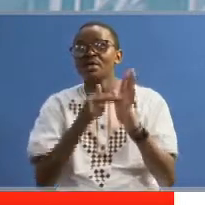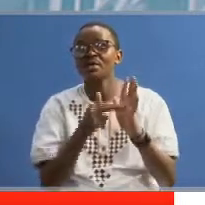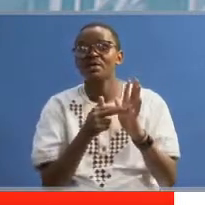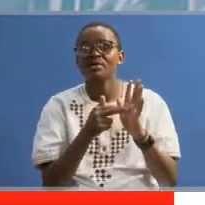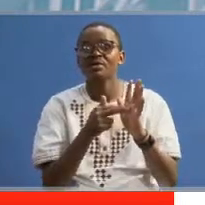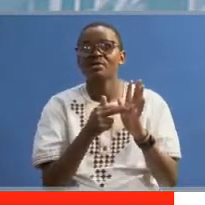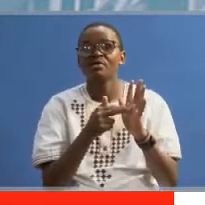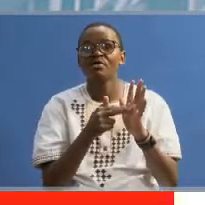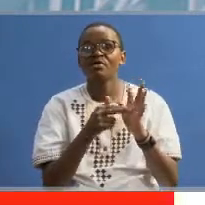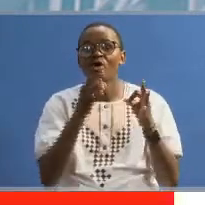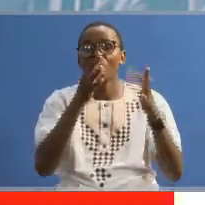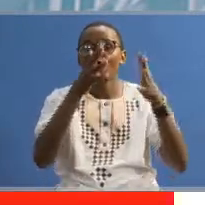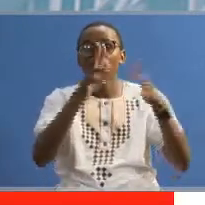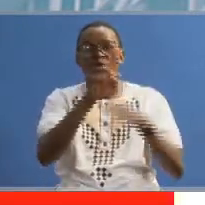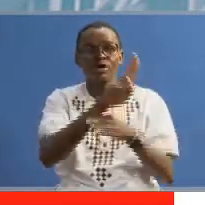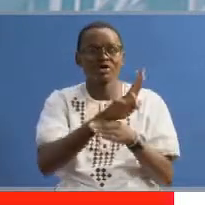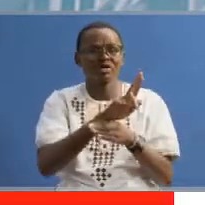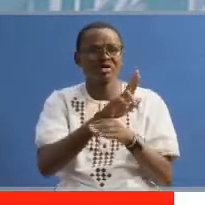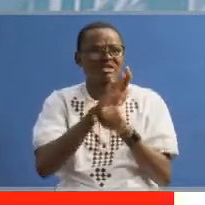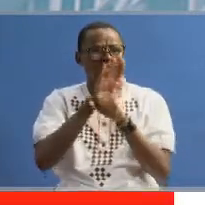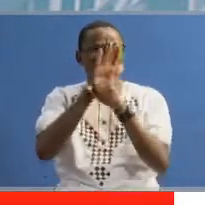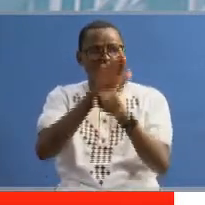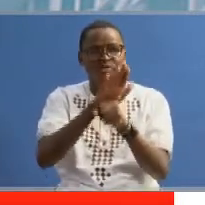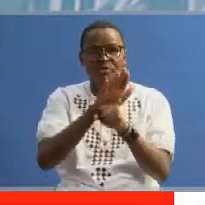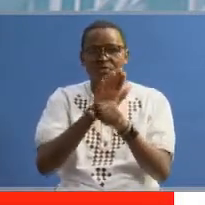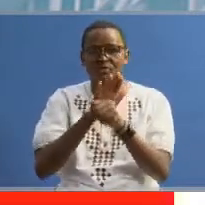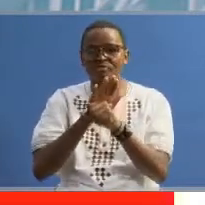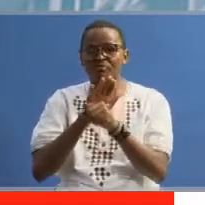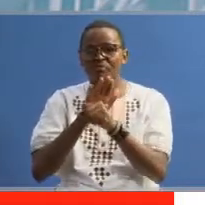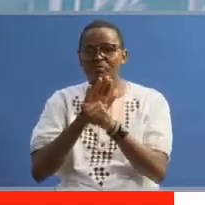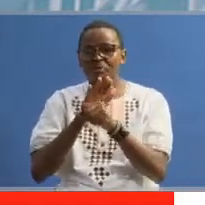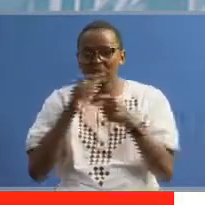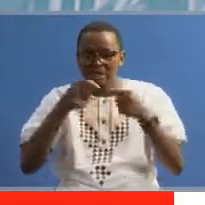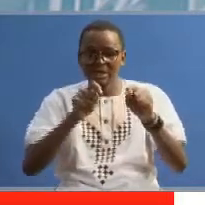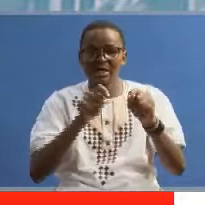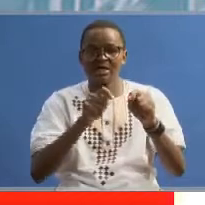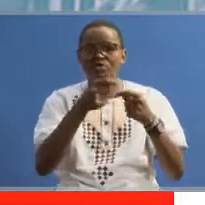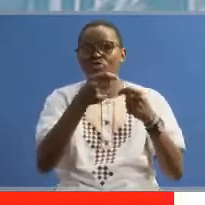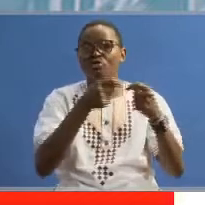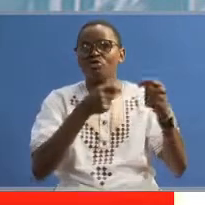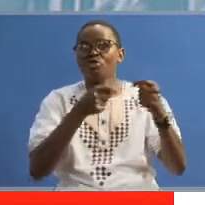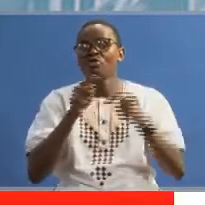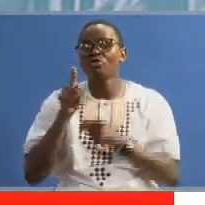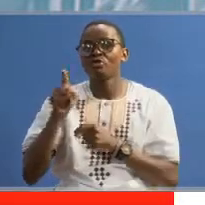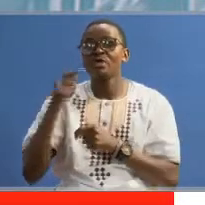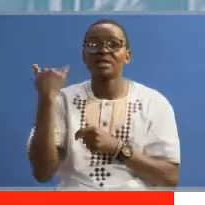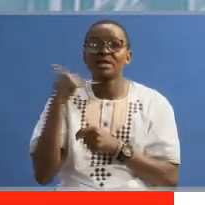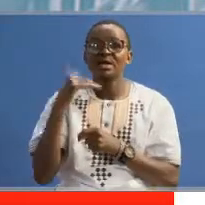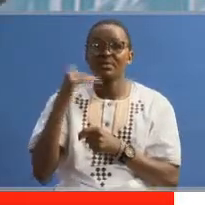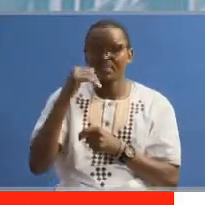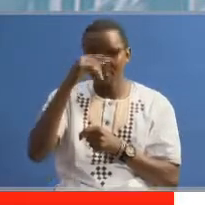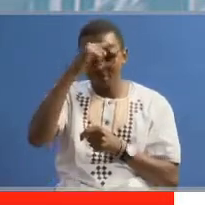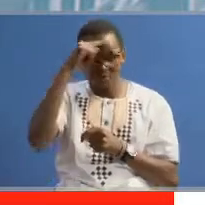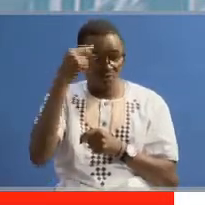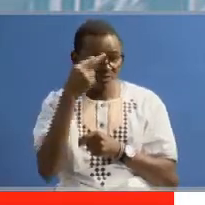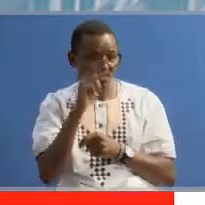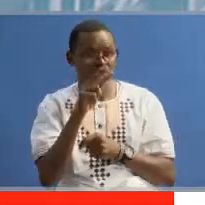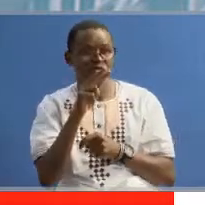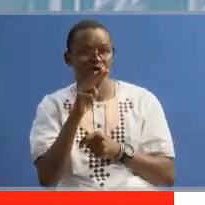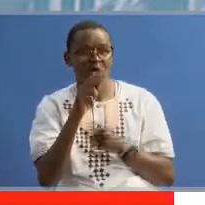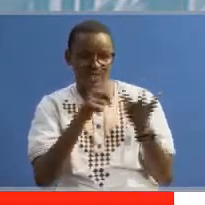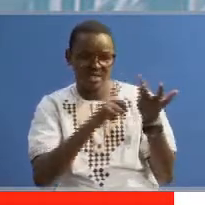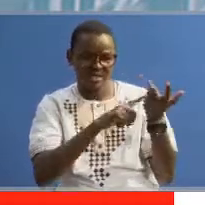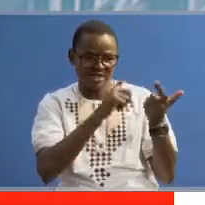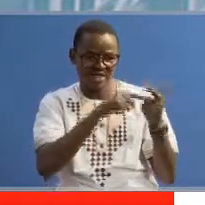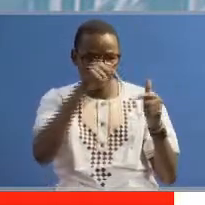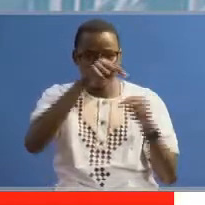that officers should use excess force in kind of trying to control this crime. Because if you look at the statistic this